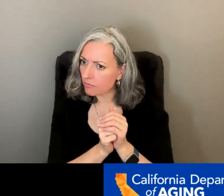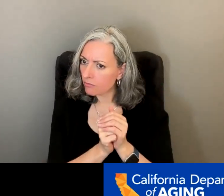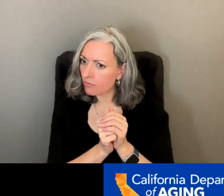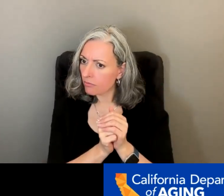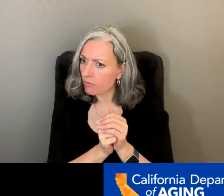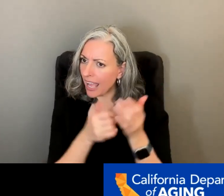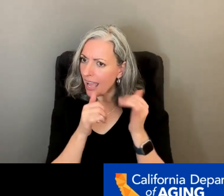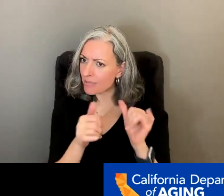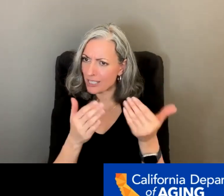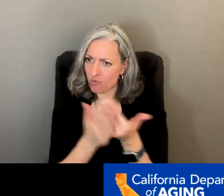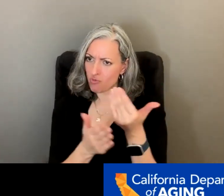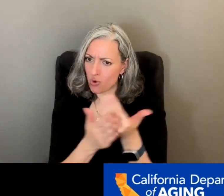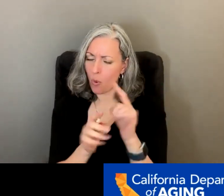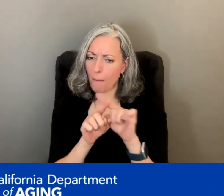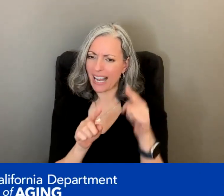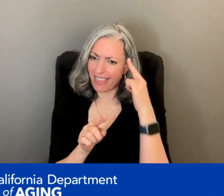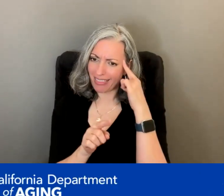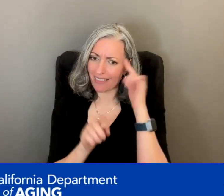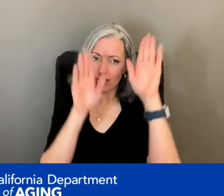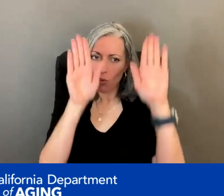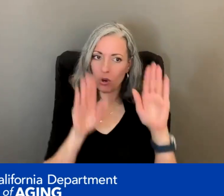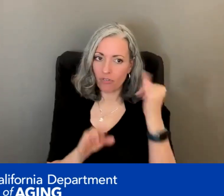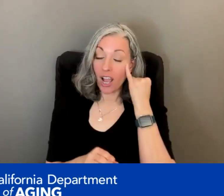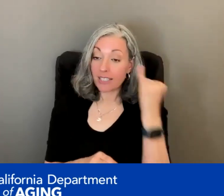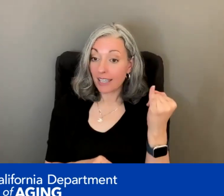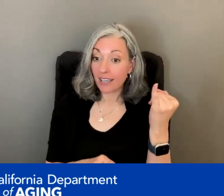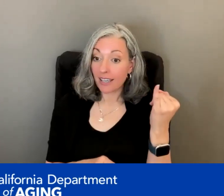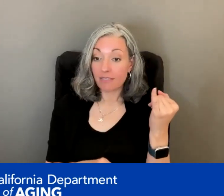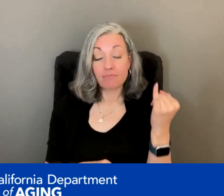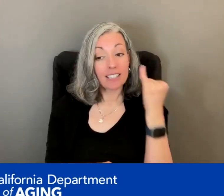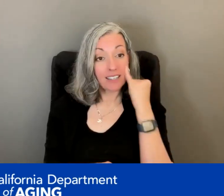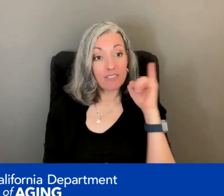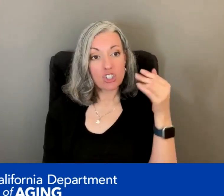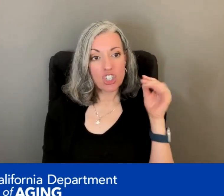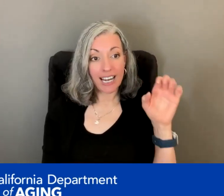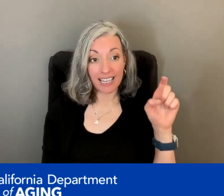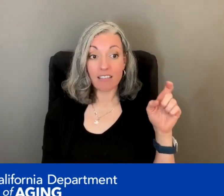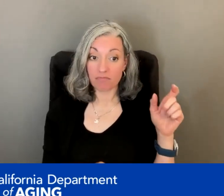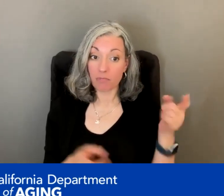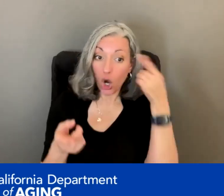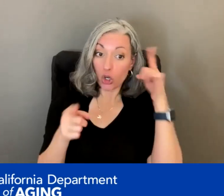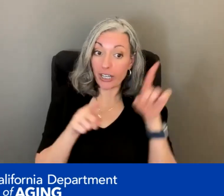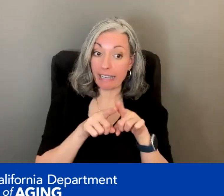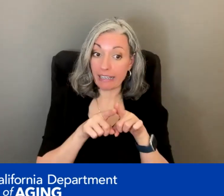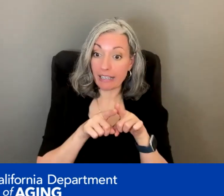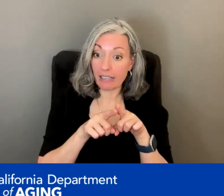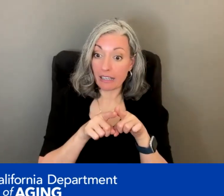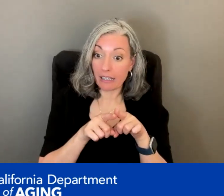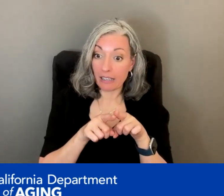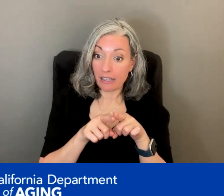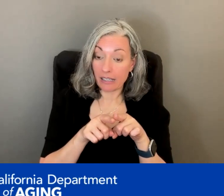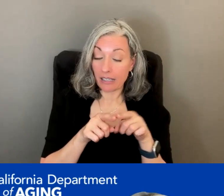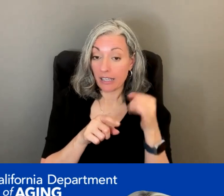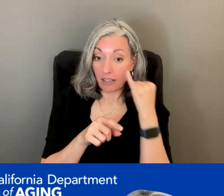still fairly new, but I think that would be a great idea. And if Jackie and others are on board with that, if there's a point person